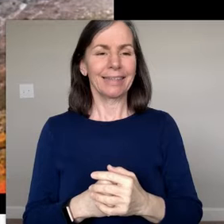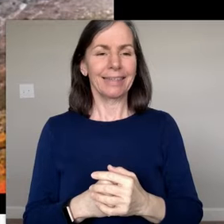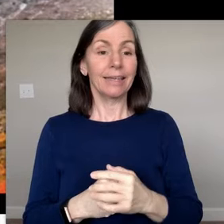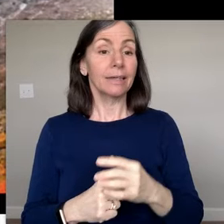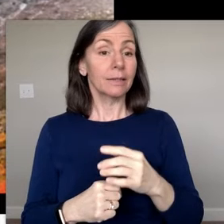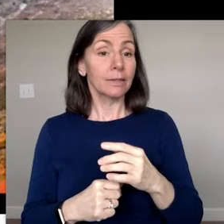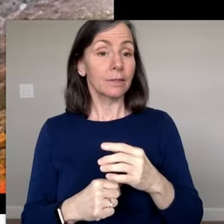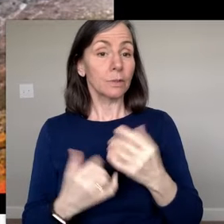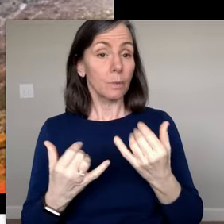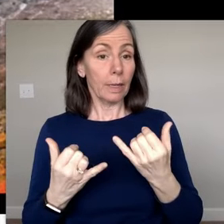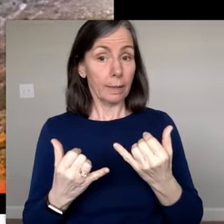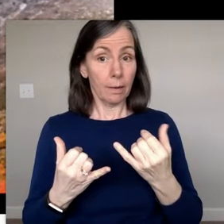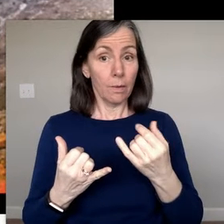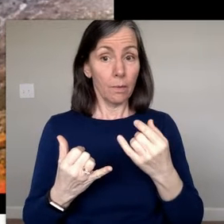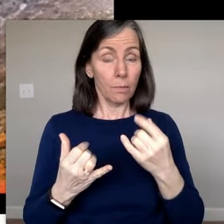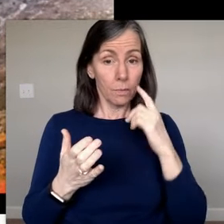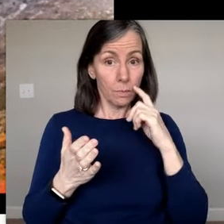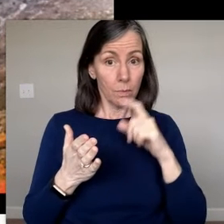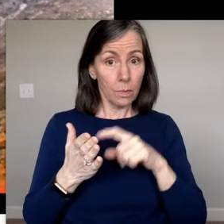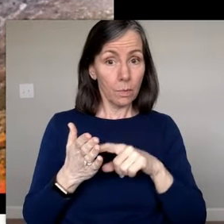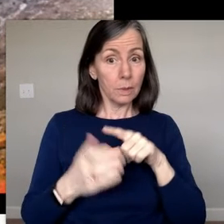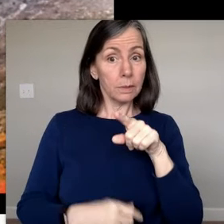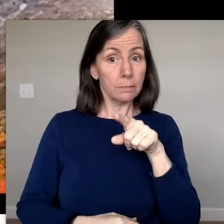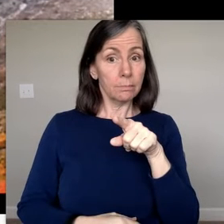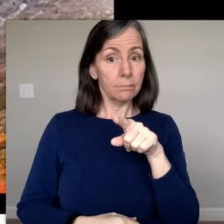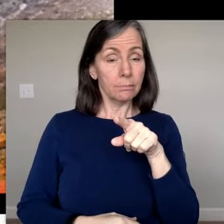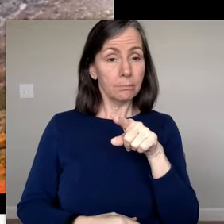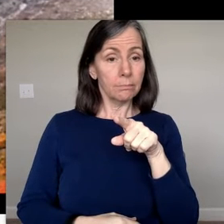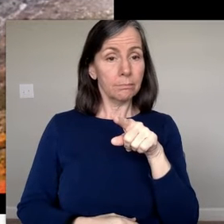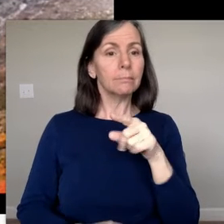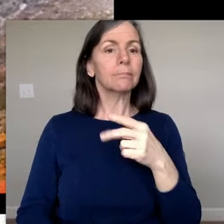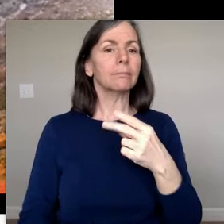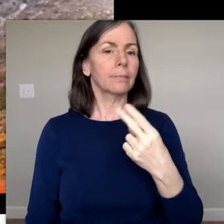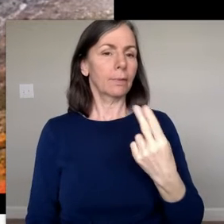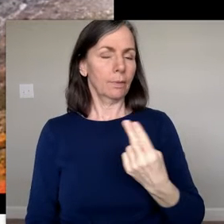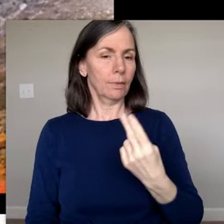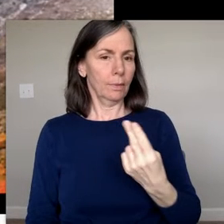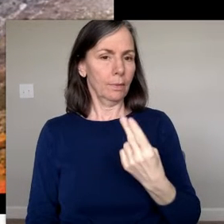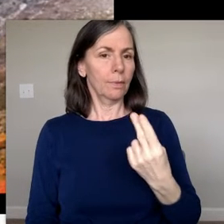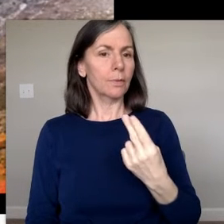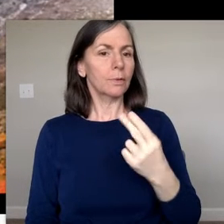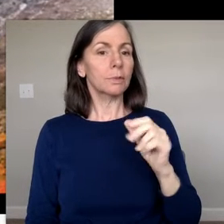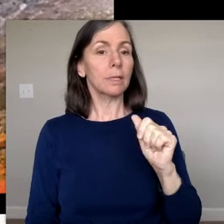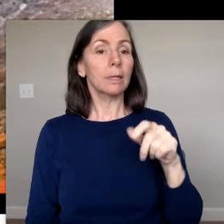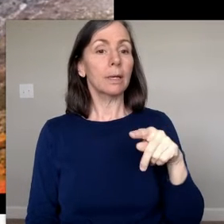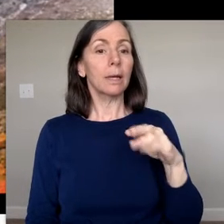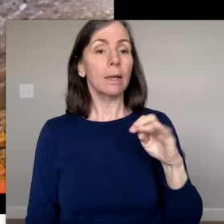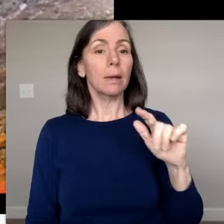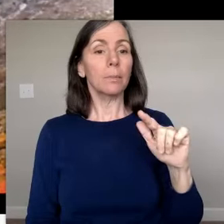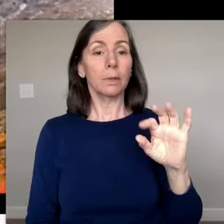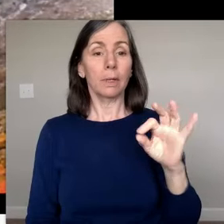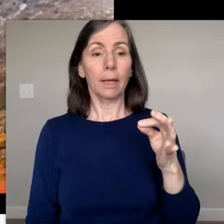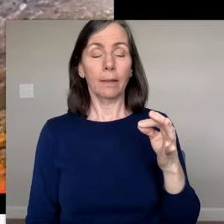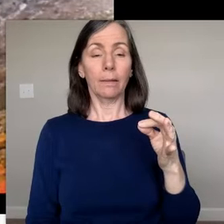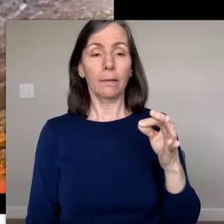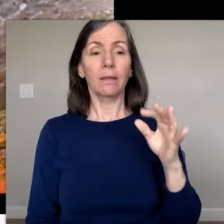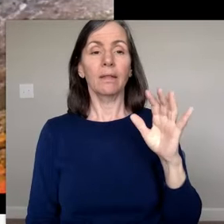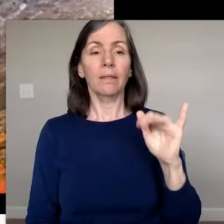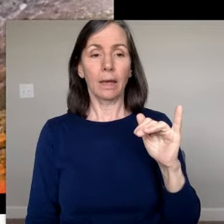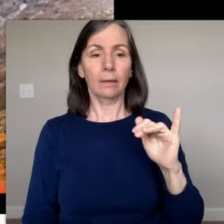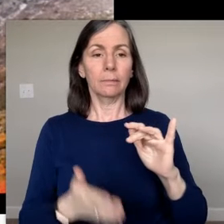So right now we should be in Thursday's April 9th folder.